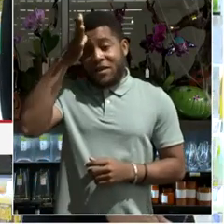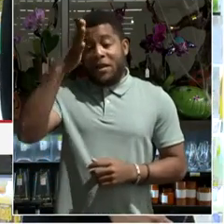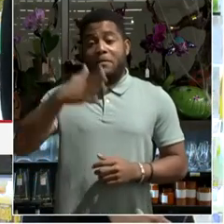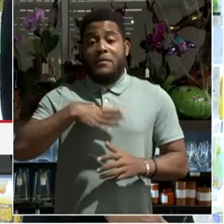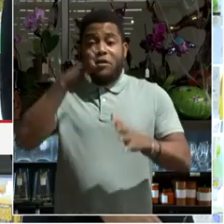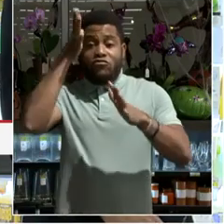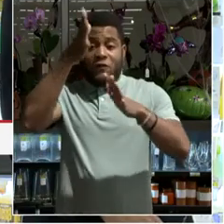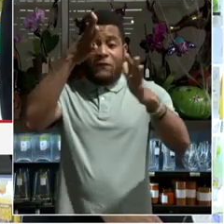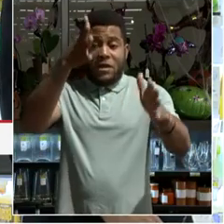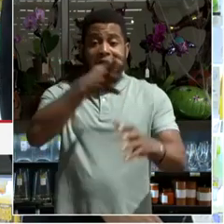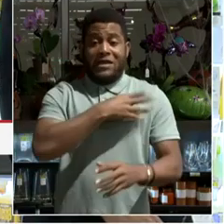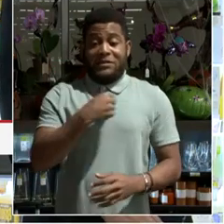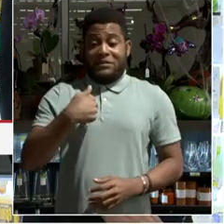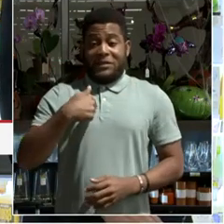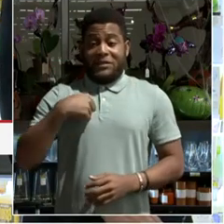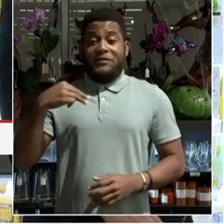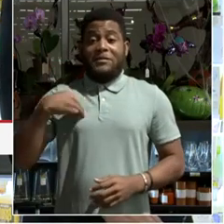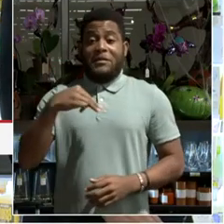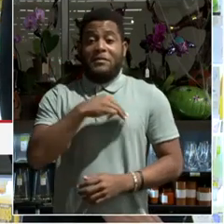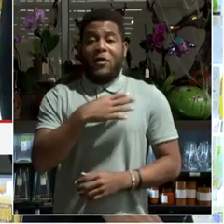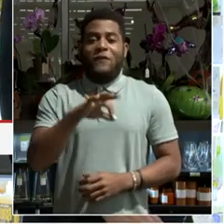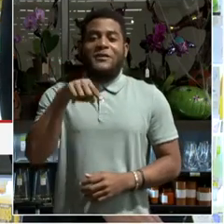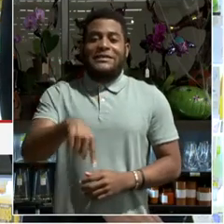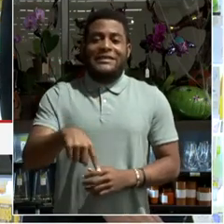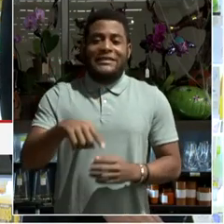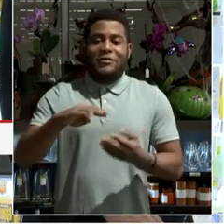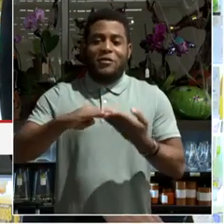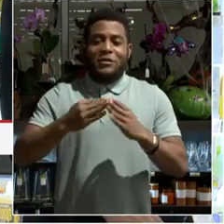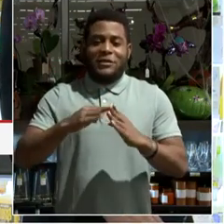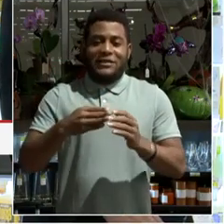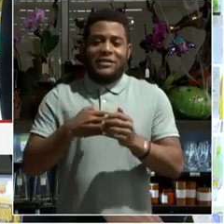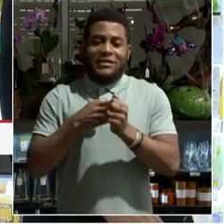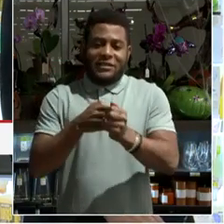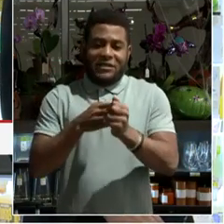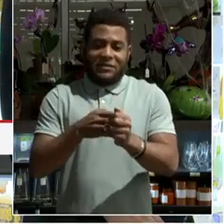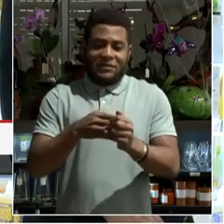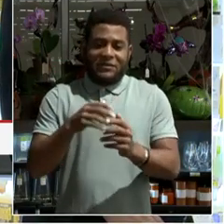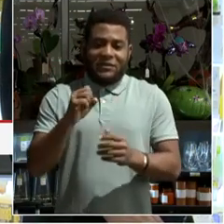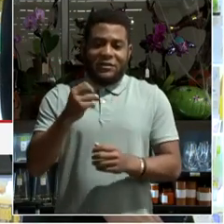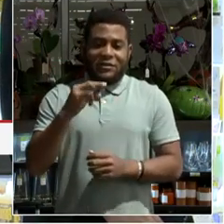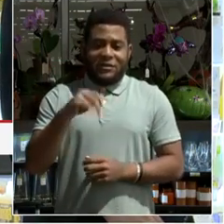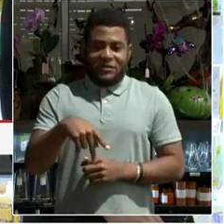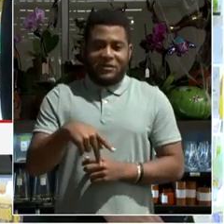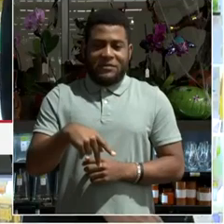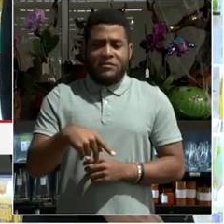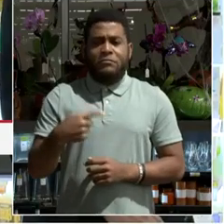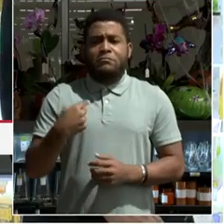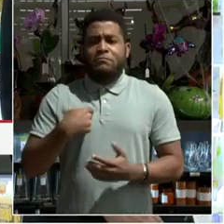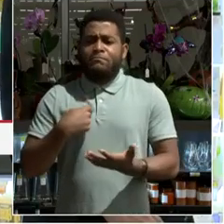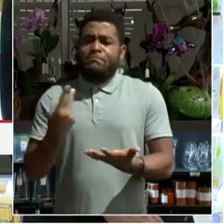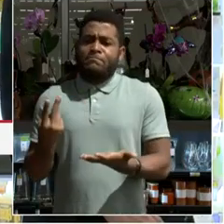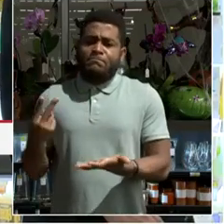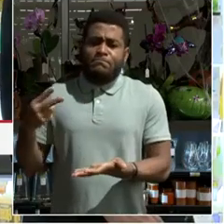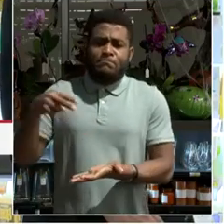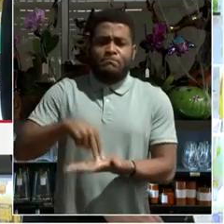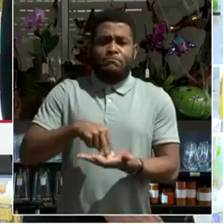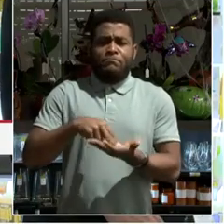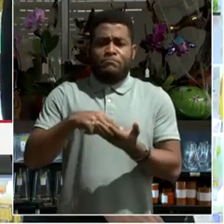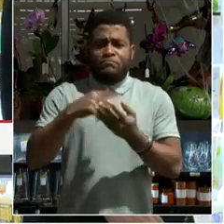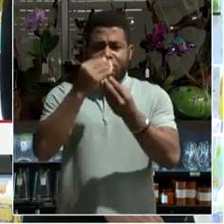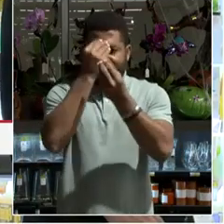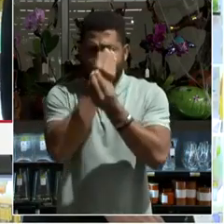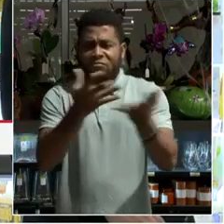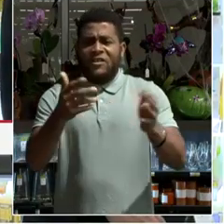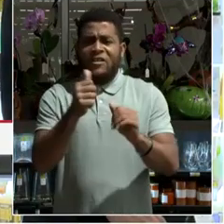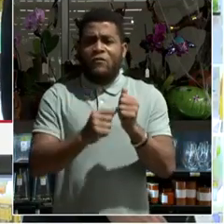city's community leadership. And I want to stand up, let everyone know that our mayor has been